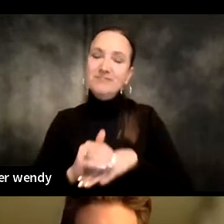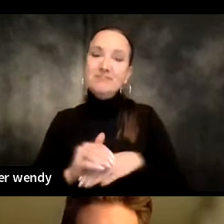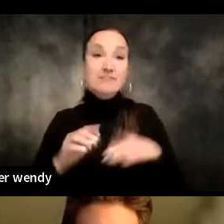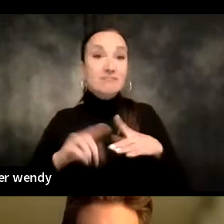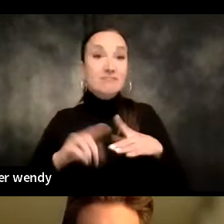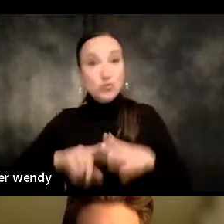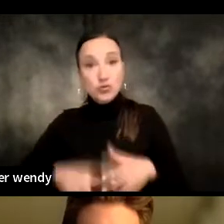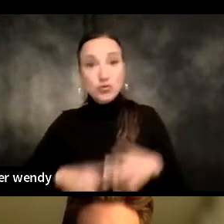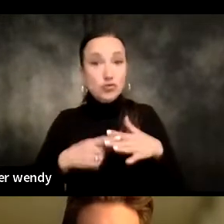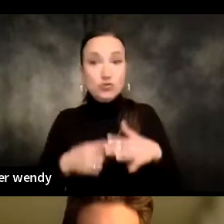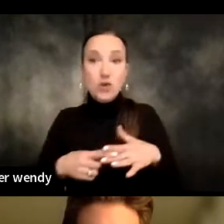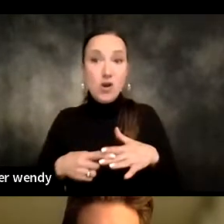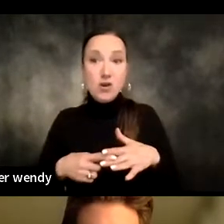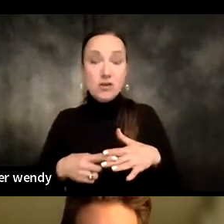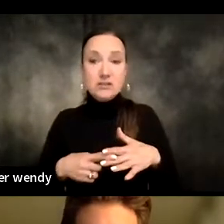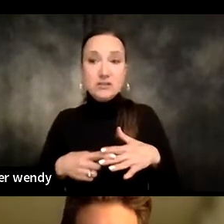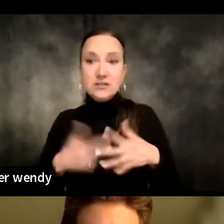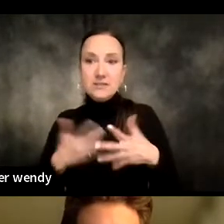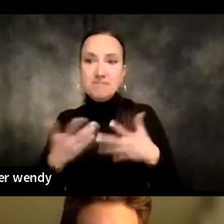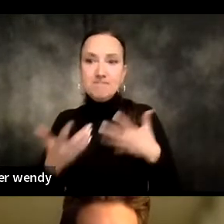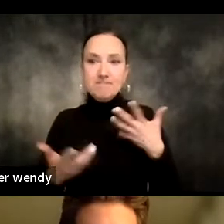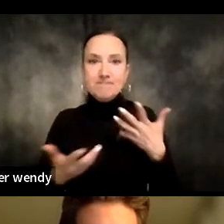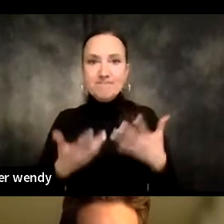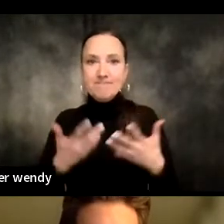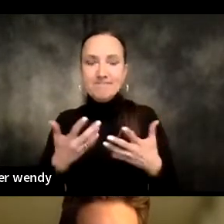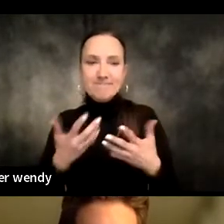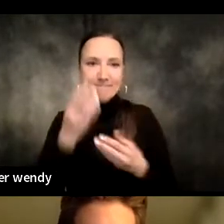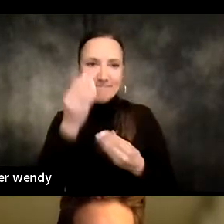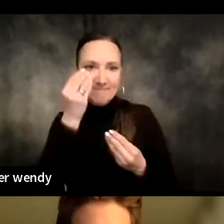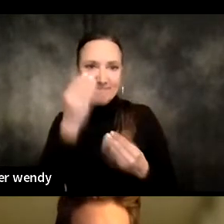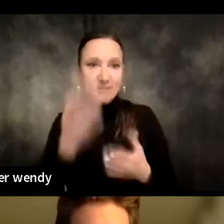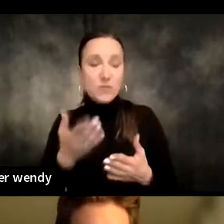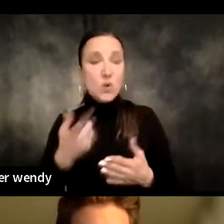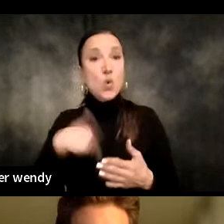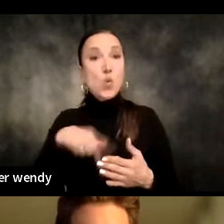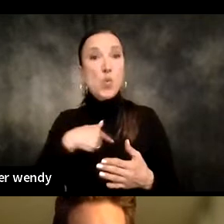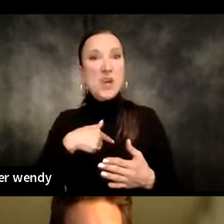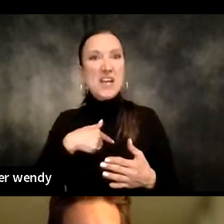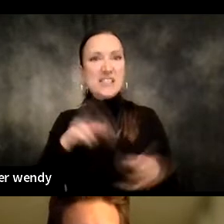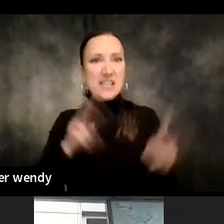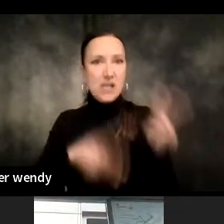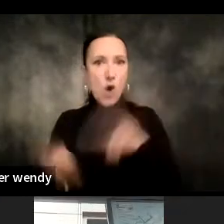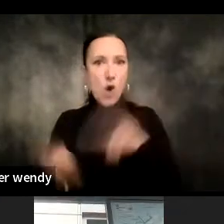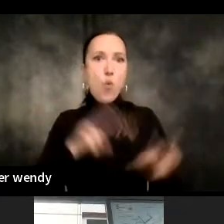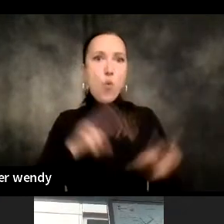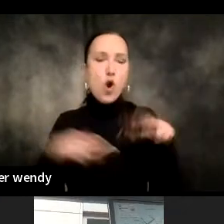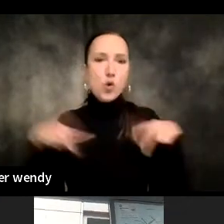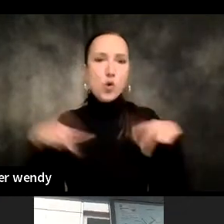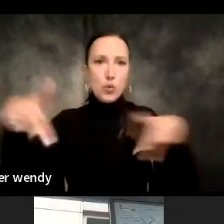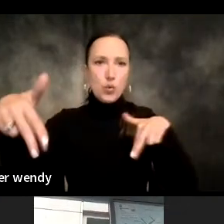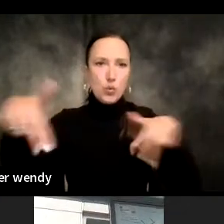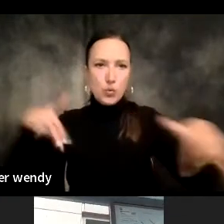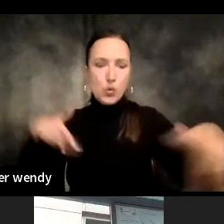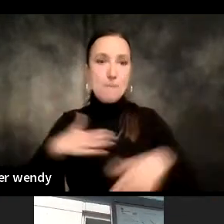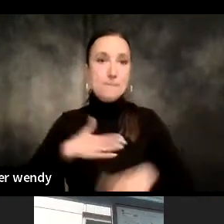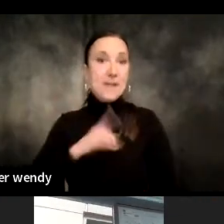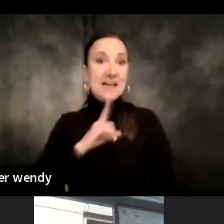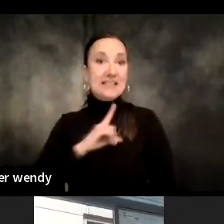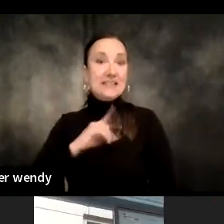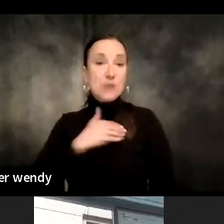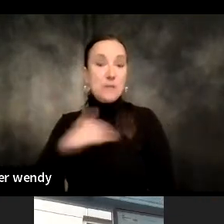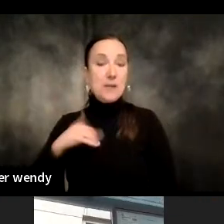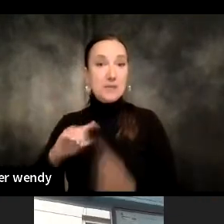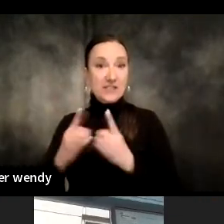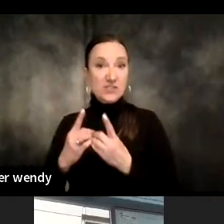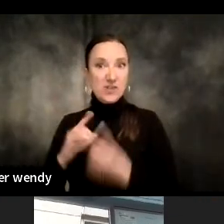off by stating that we conducted a walkthrough in my single member district on March the